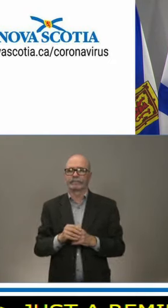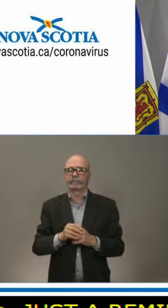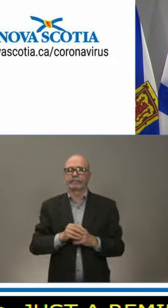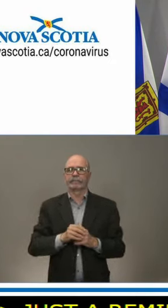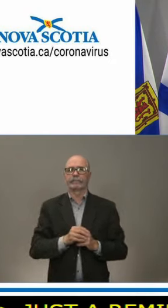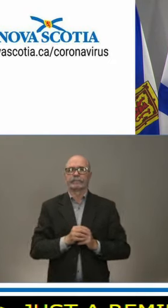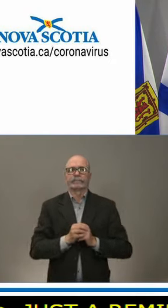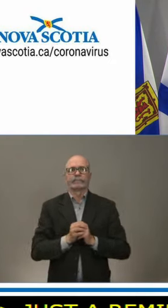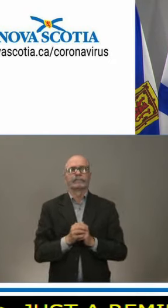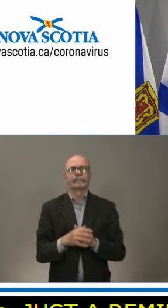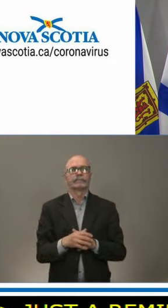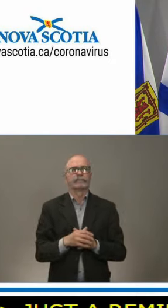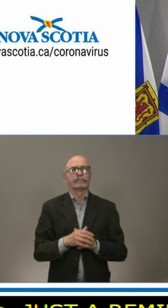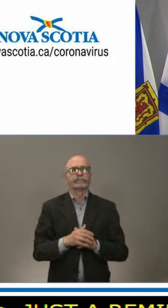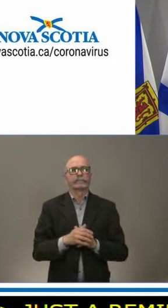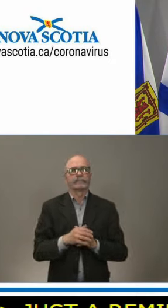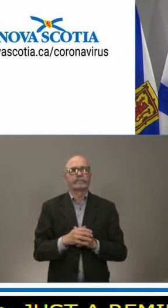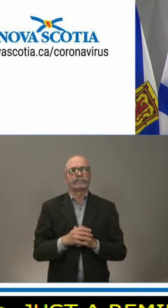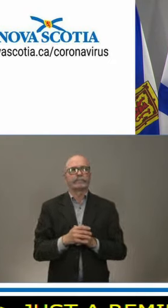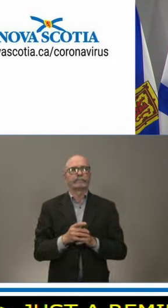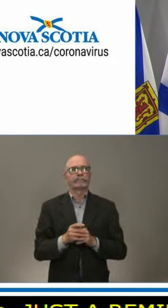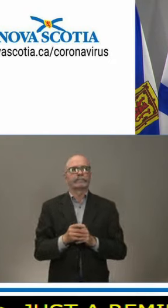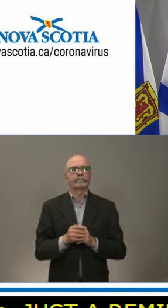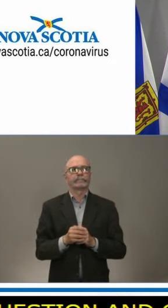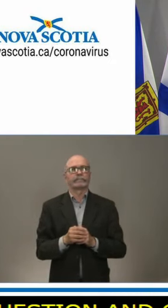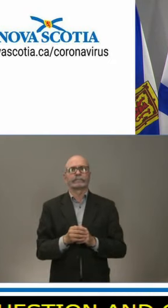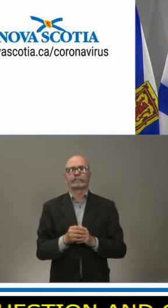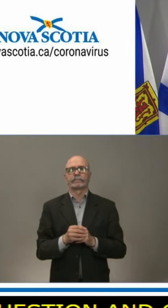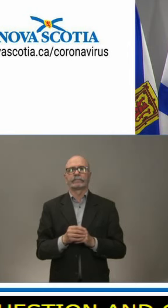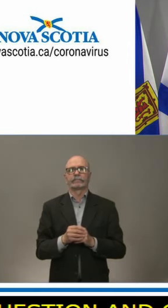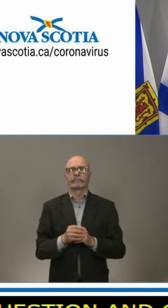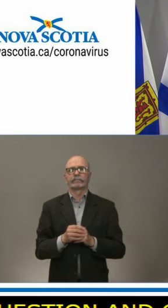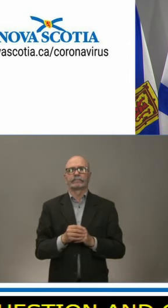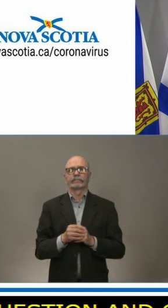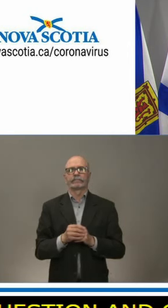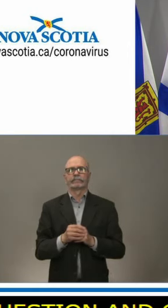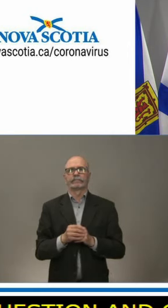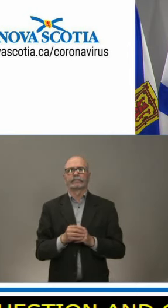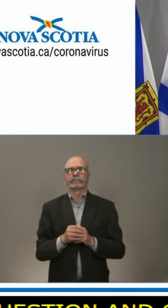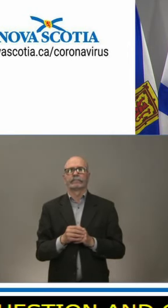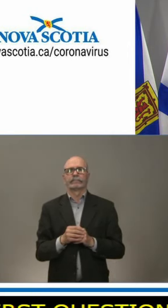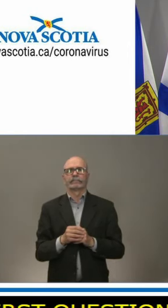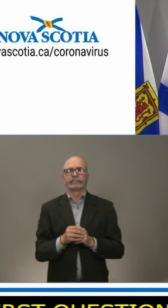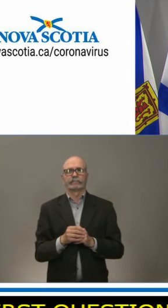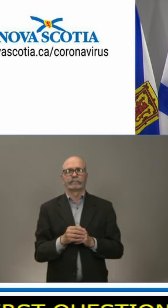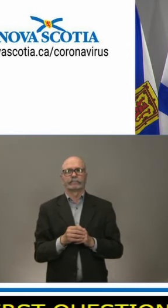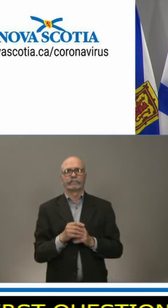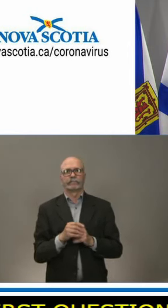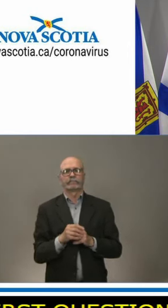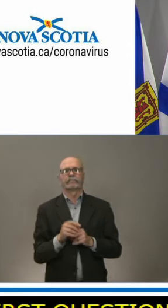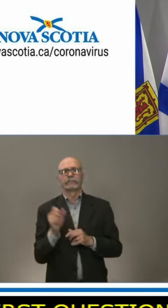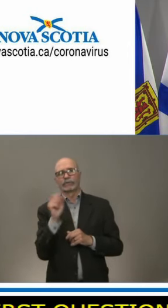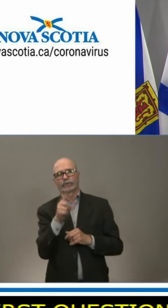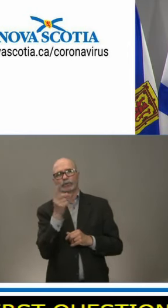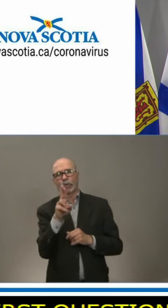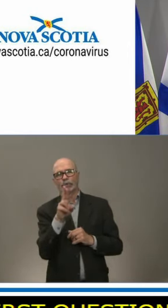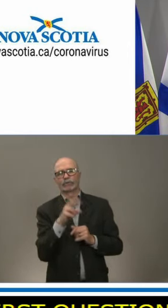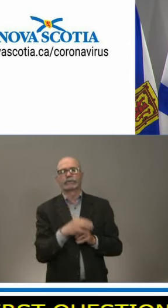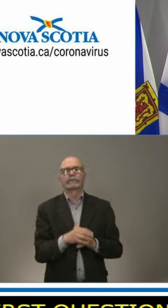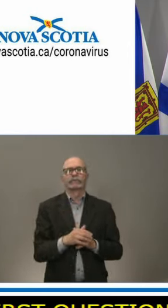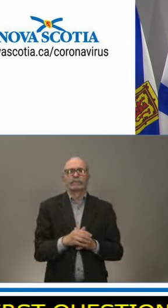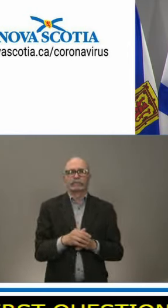Hello. We have a couple questions for Dr. Strang, actually. The first one would be nursing homes. Wondering, you issued a new